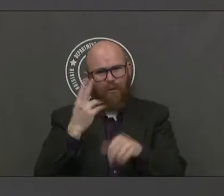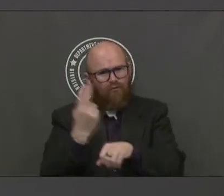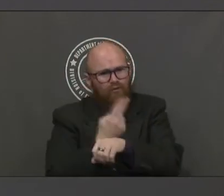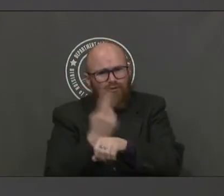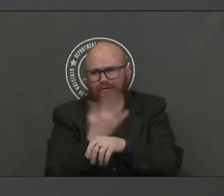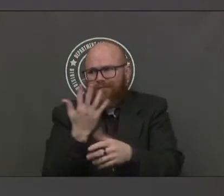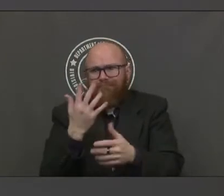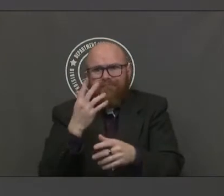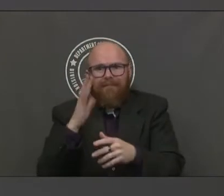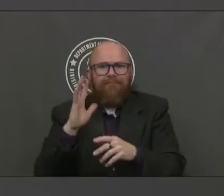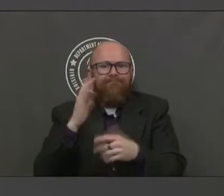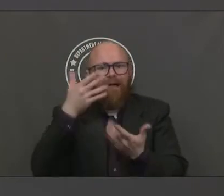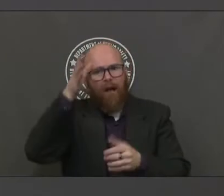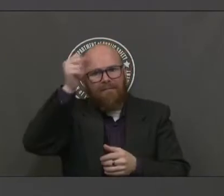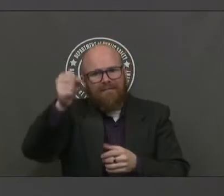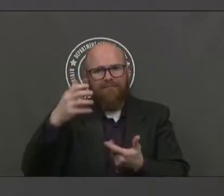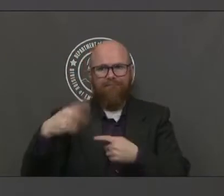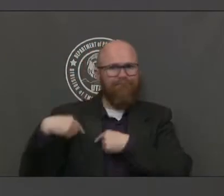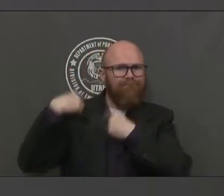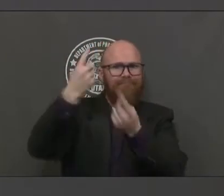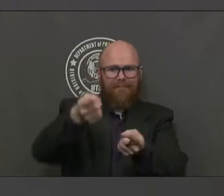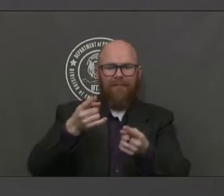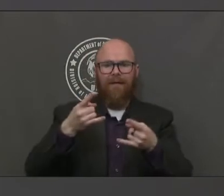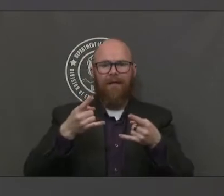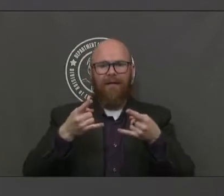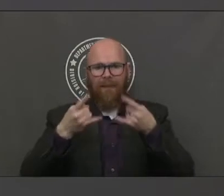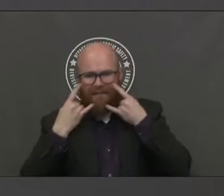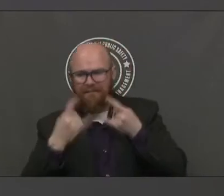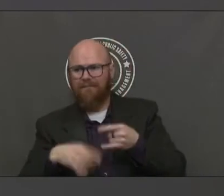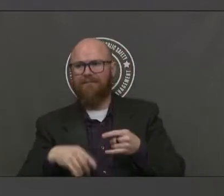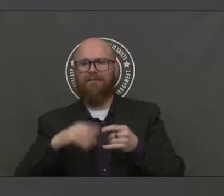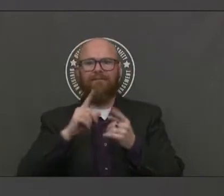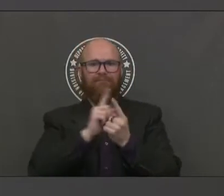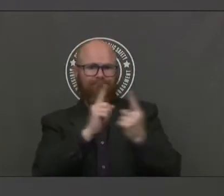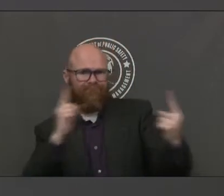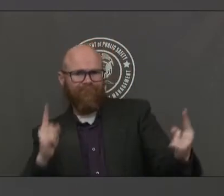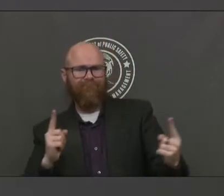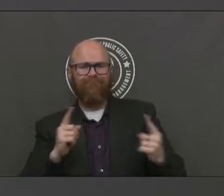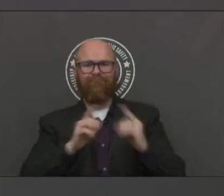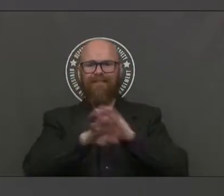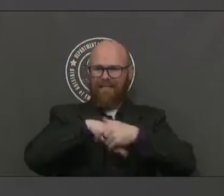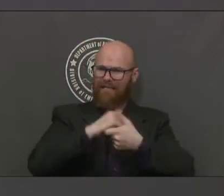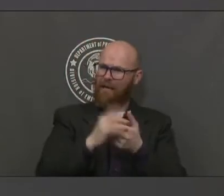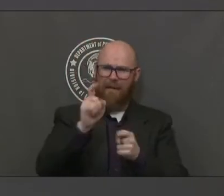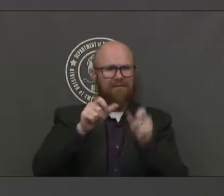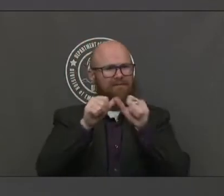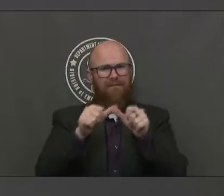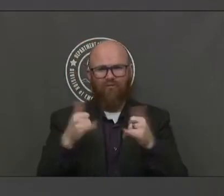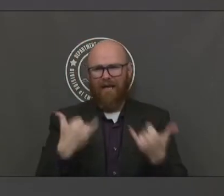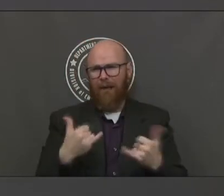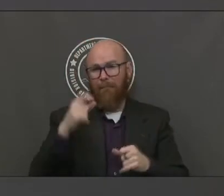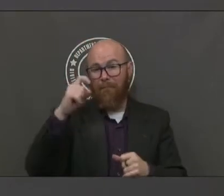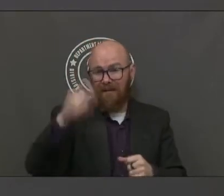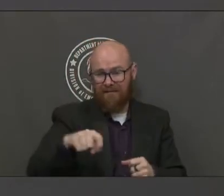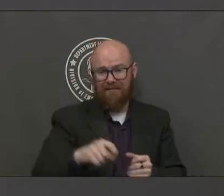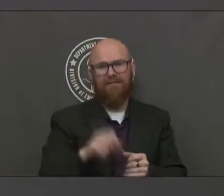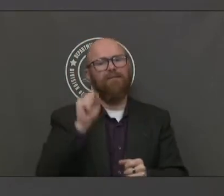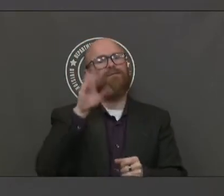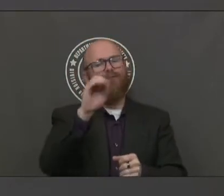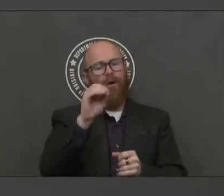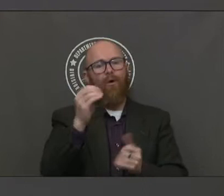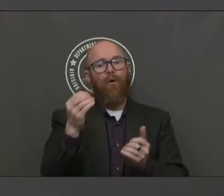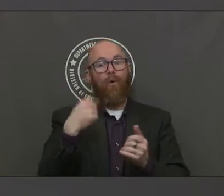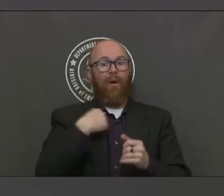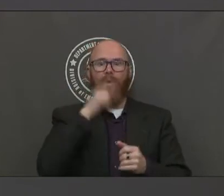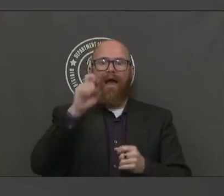that. And that's where we are now, and that's the message. So yes, it's more important than ever to keep doing this right now so we don't have to do it